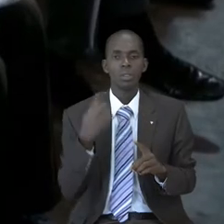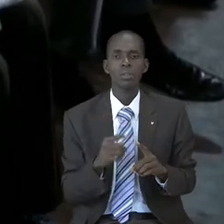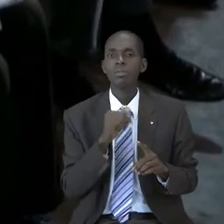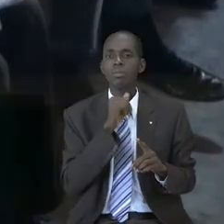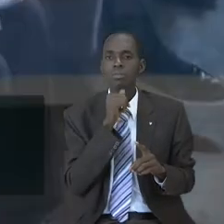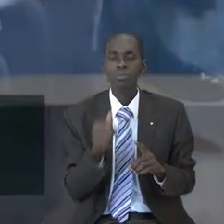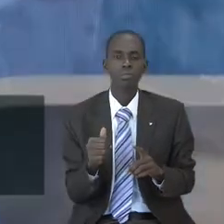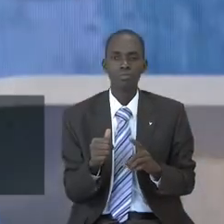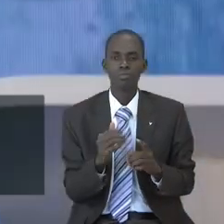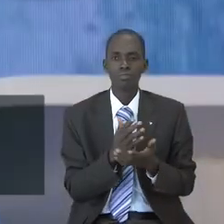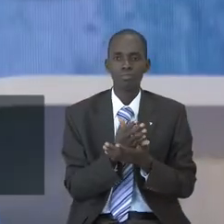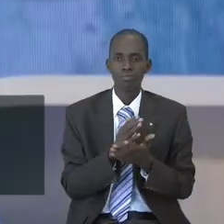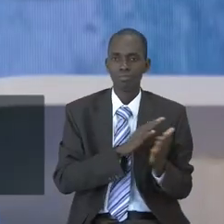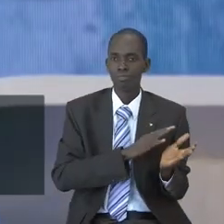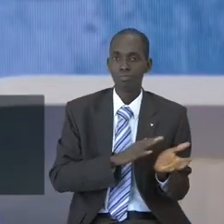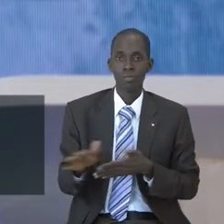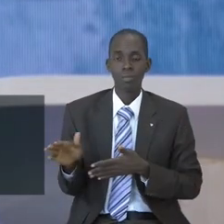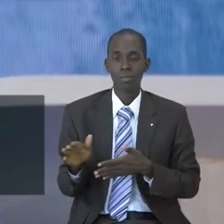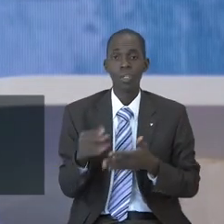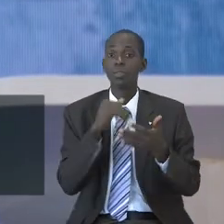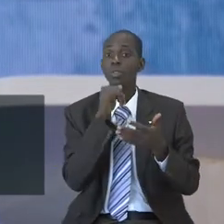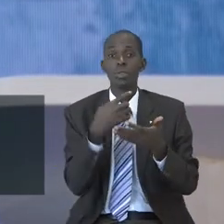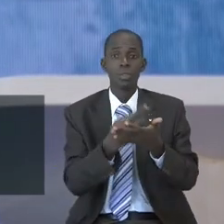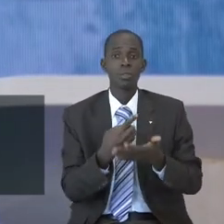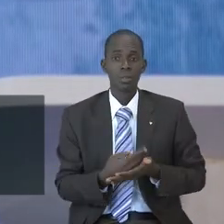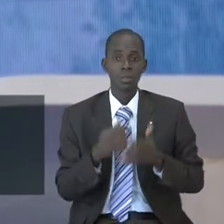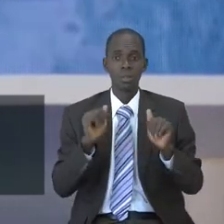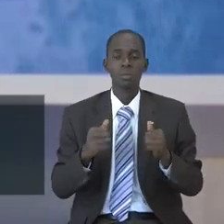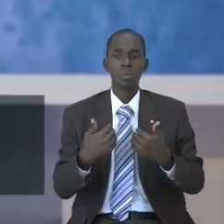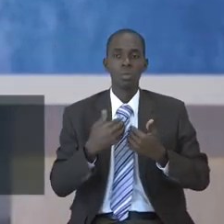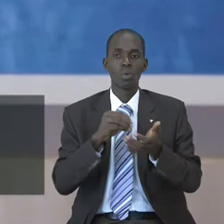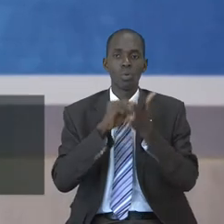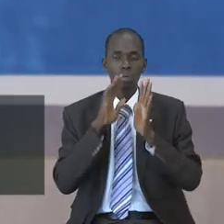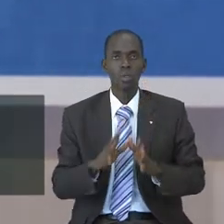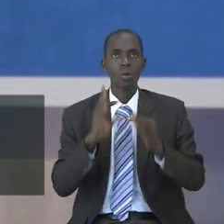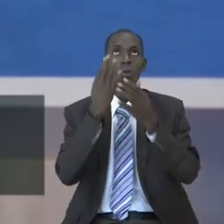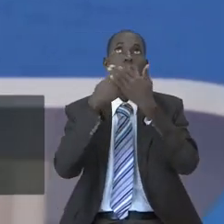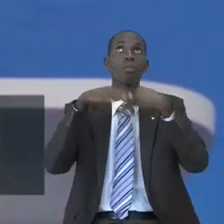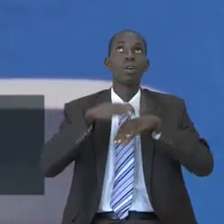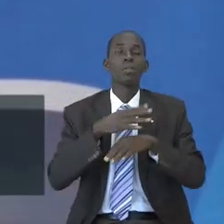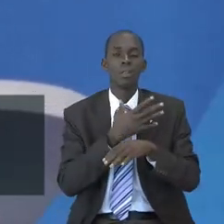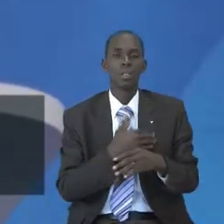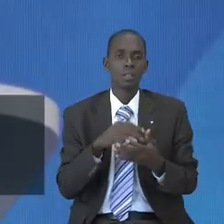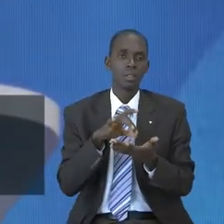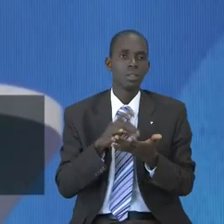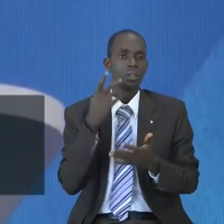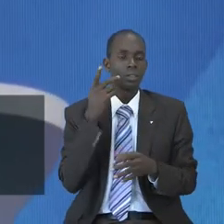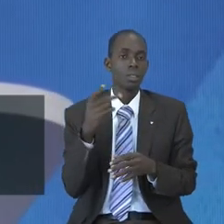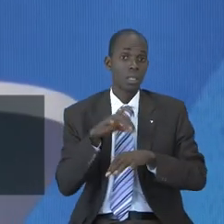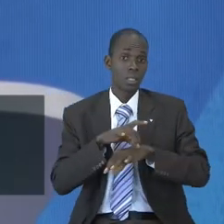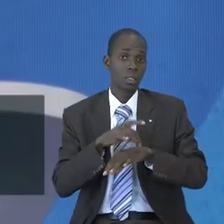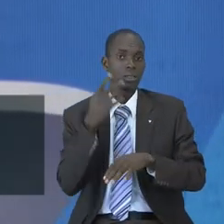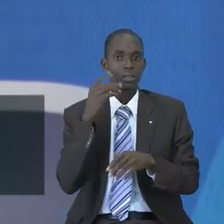indisputable possessor of heaven and earth. Look at Genesis chapter 14, reading from